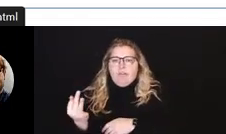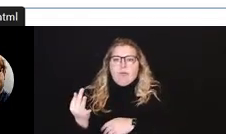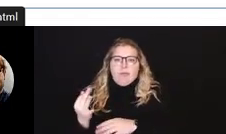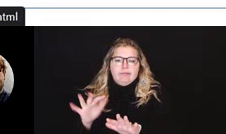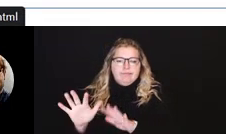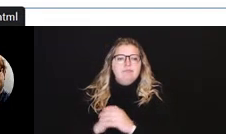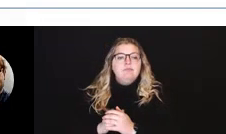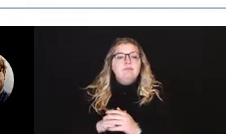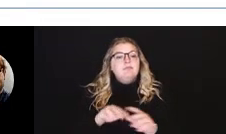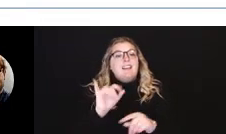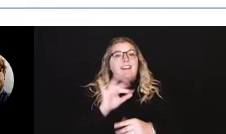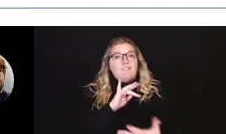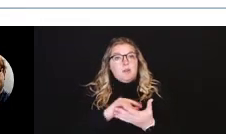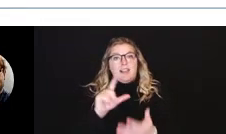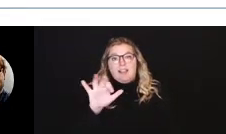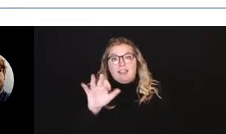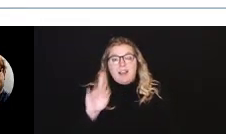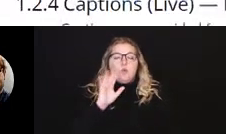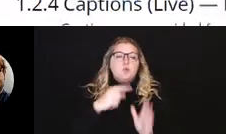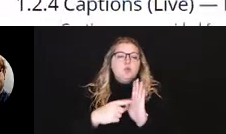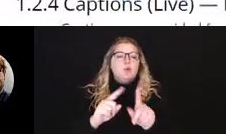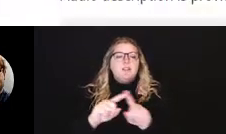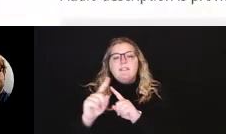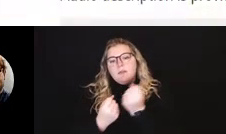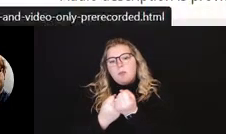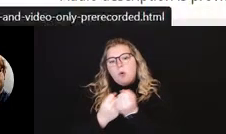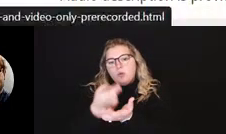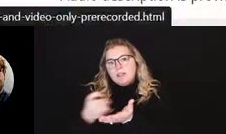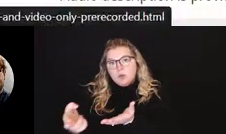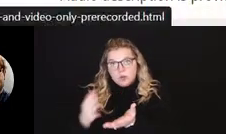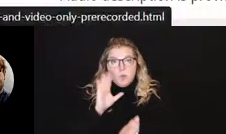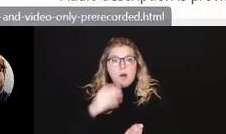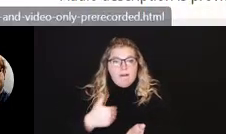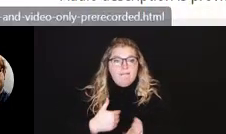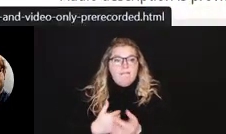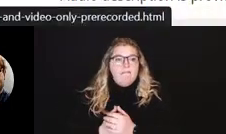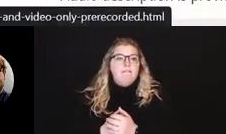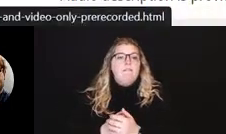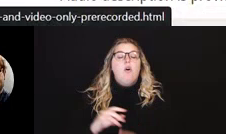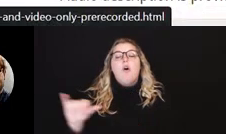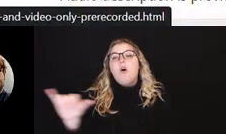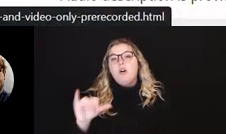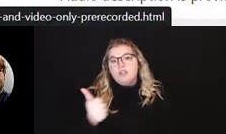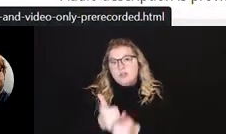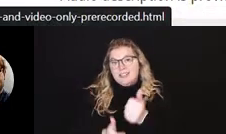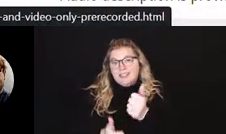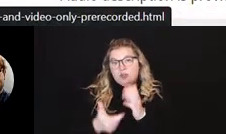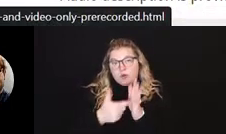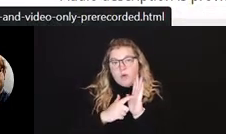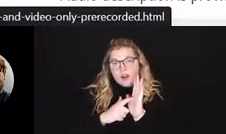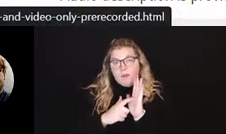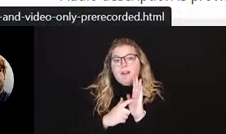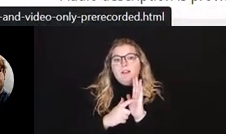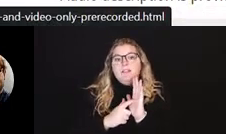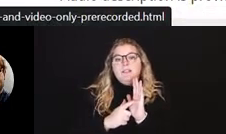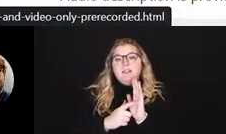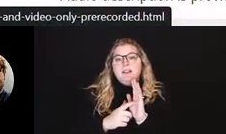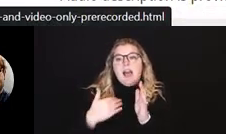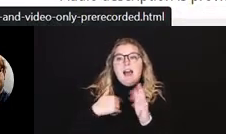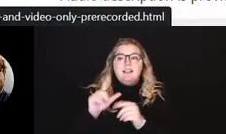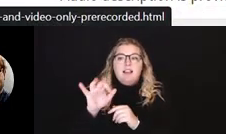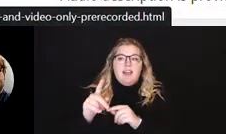supporting resources on these different techniques. Also available for each of the requirements is a link that says understanding and then the number